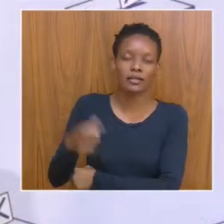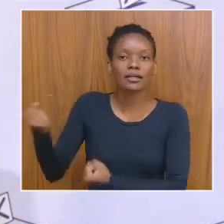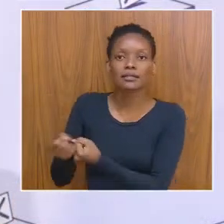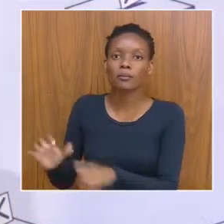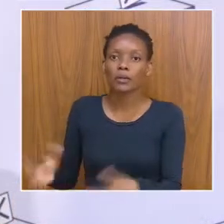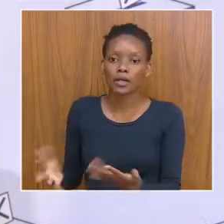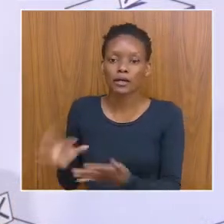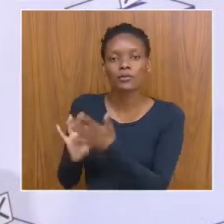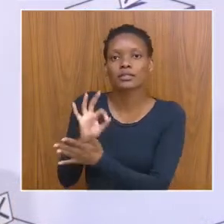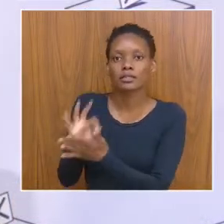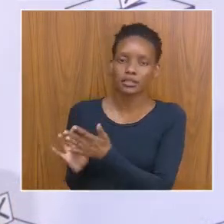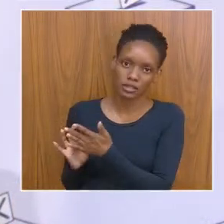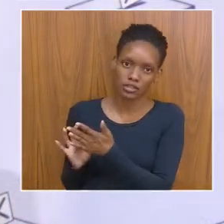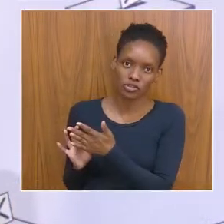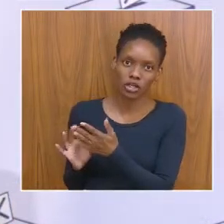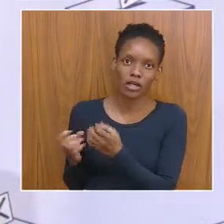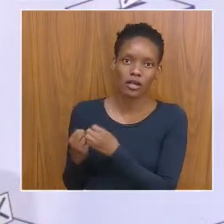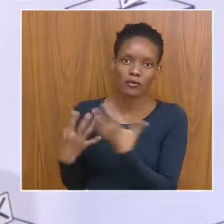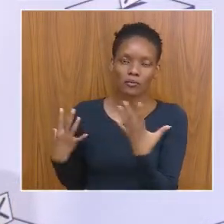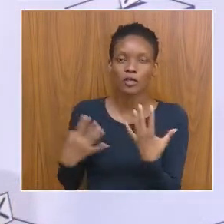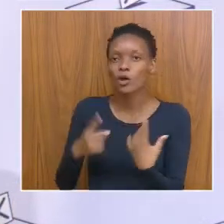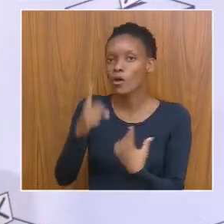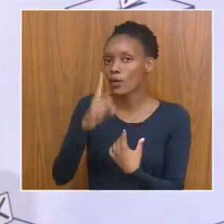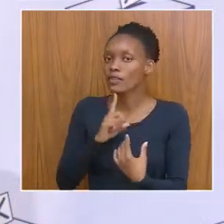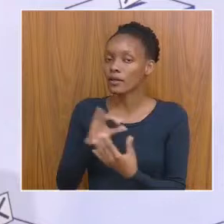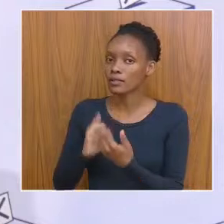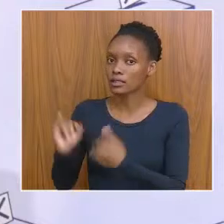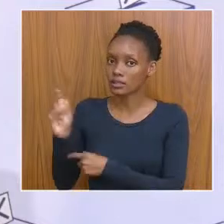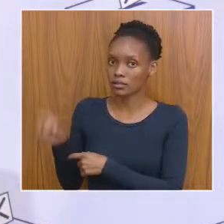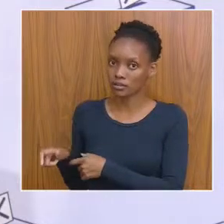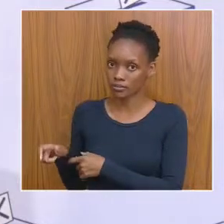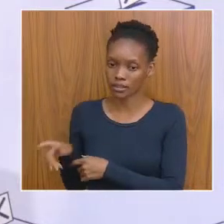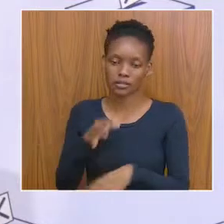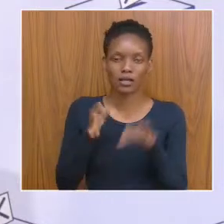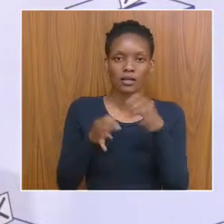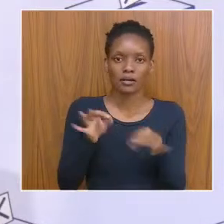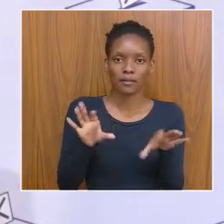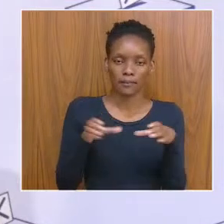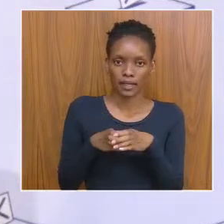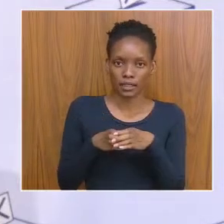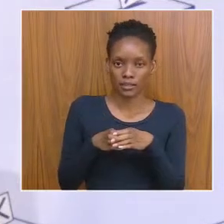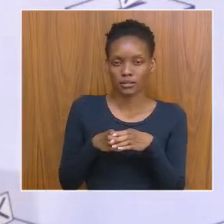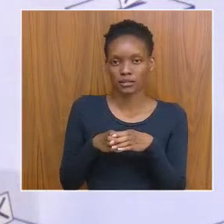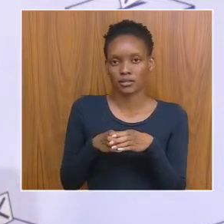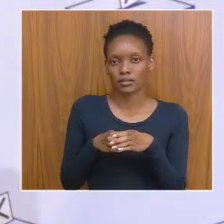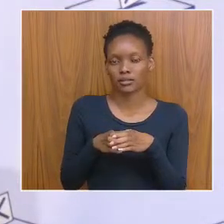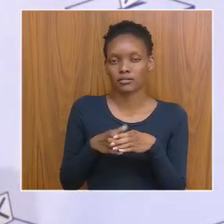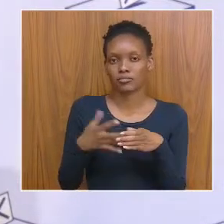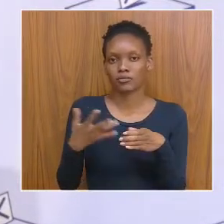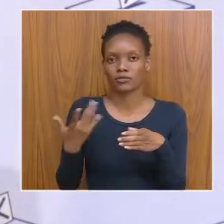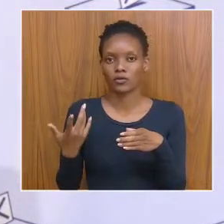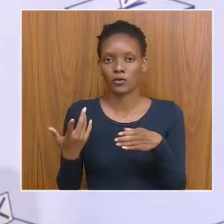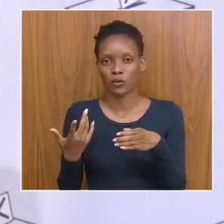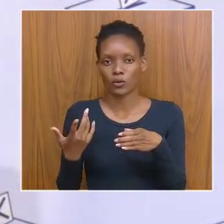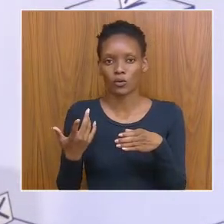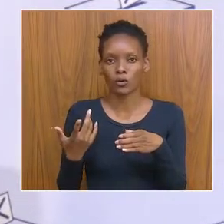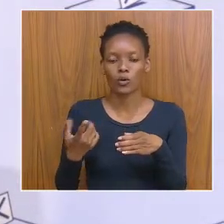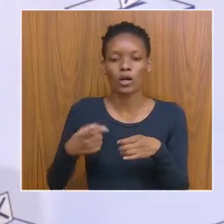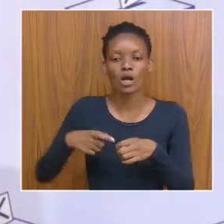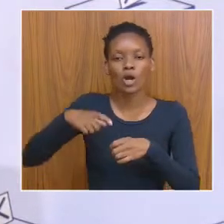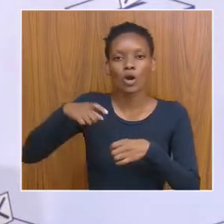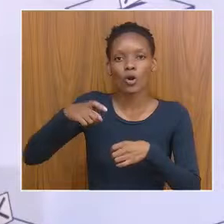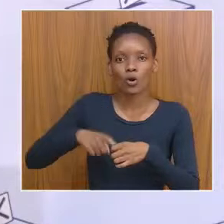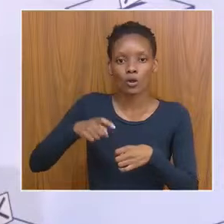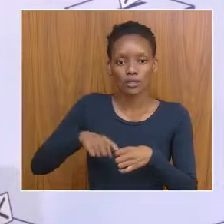signatures equivalent to 1,000 for independents, and for parties equivalent to a quota for a seat in